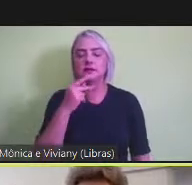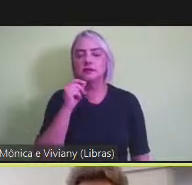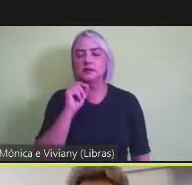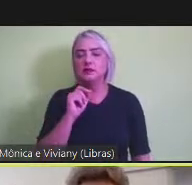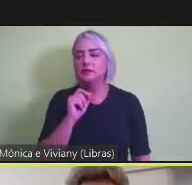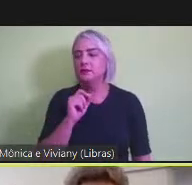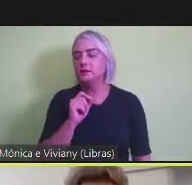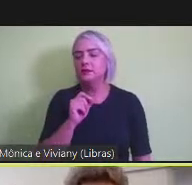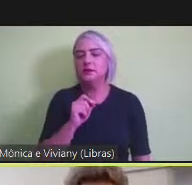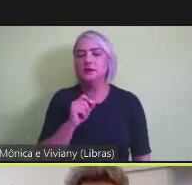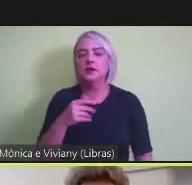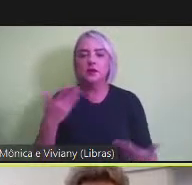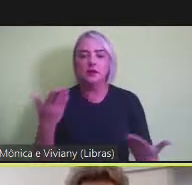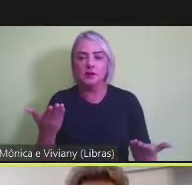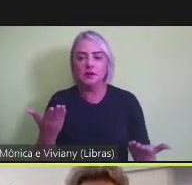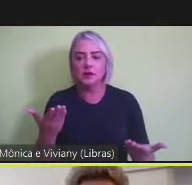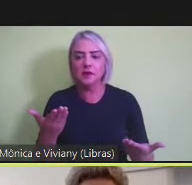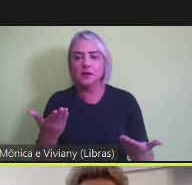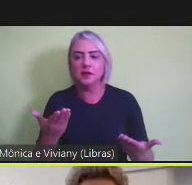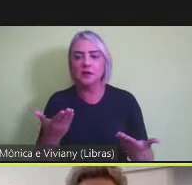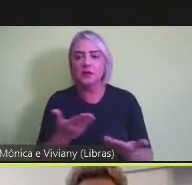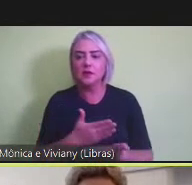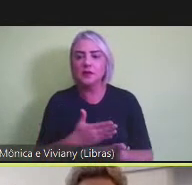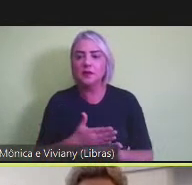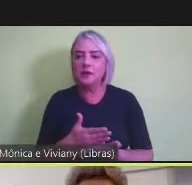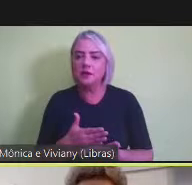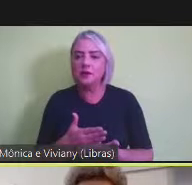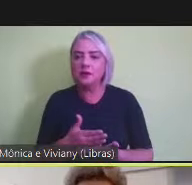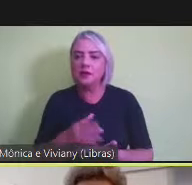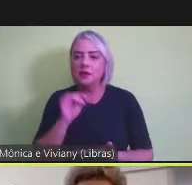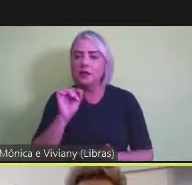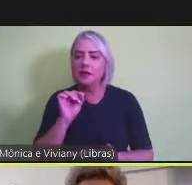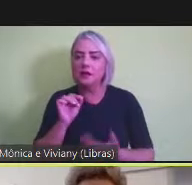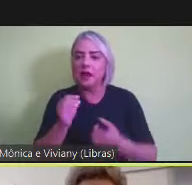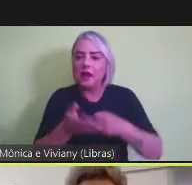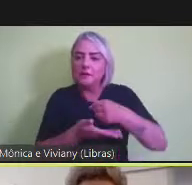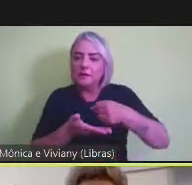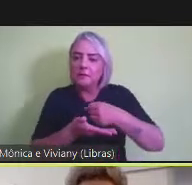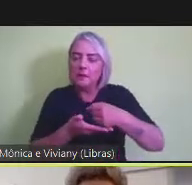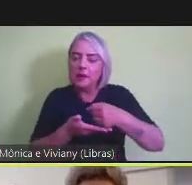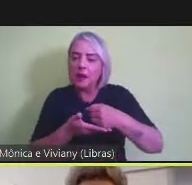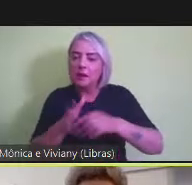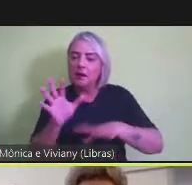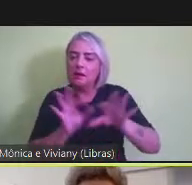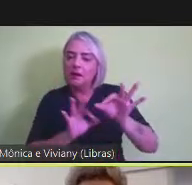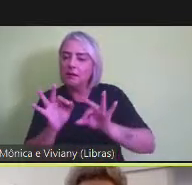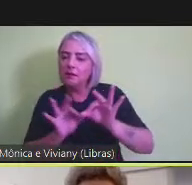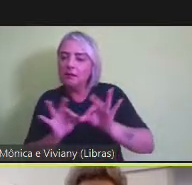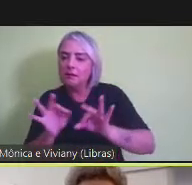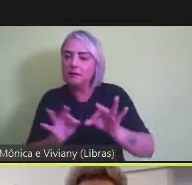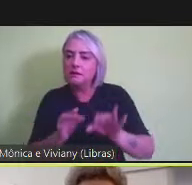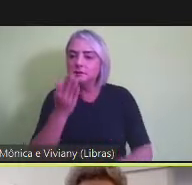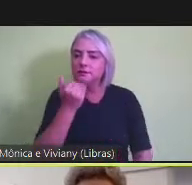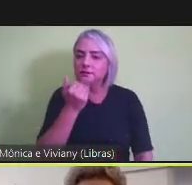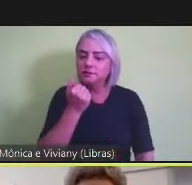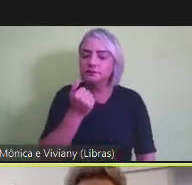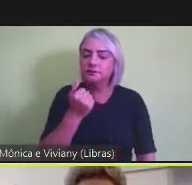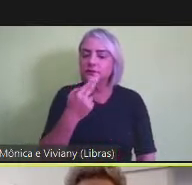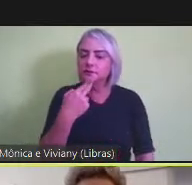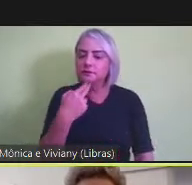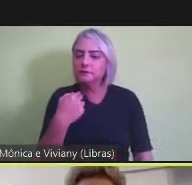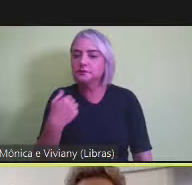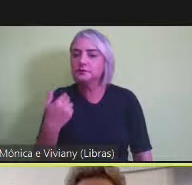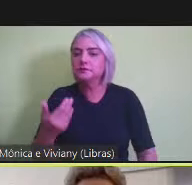Vinicius, put the next slide. So I had a content with the products that Gabriela said, for the matrix,